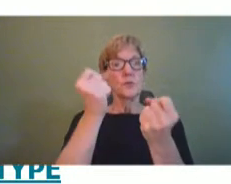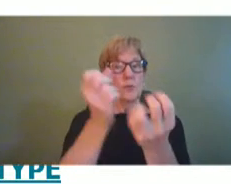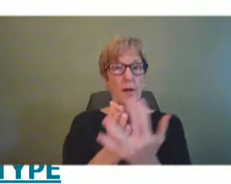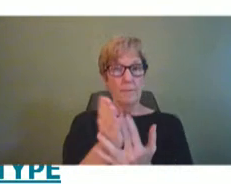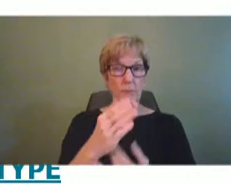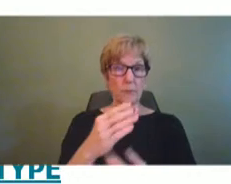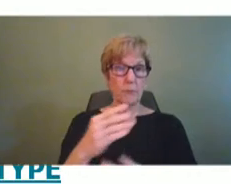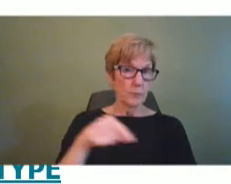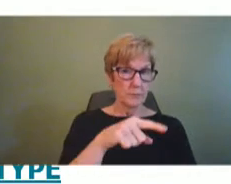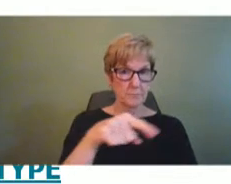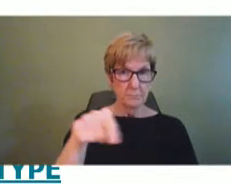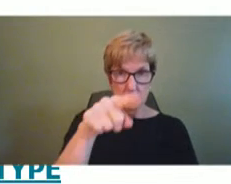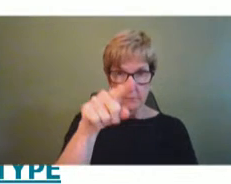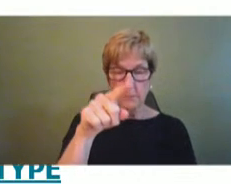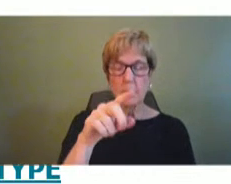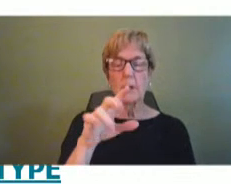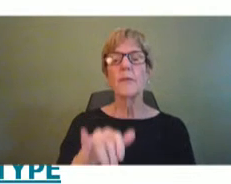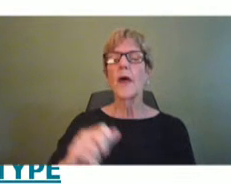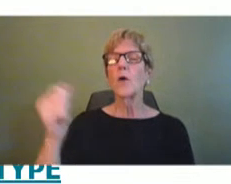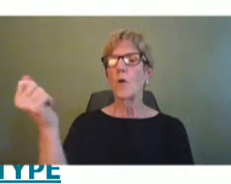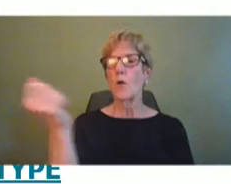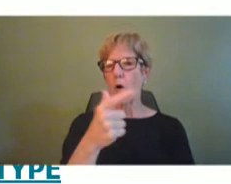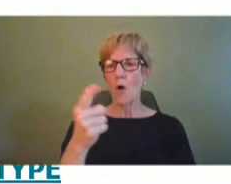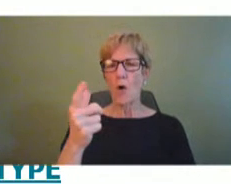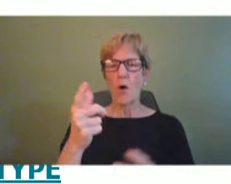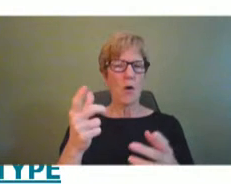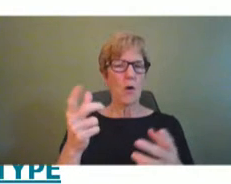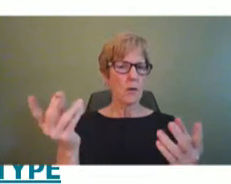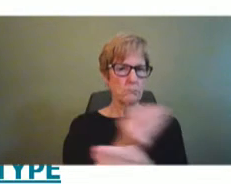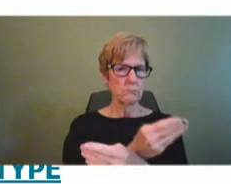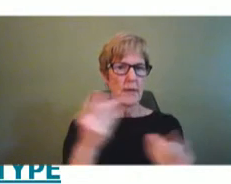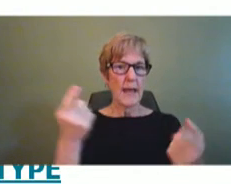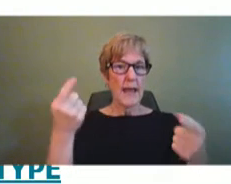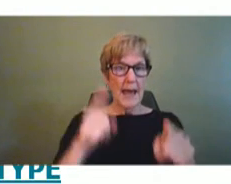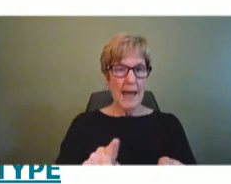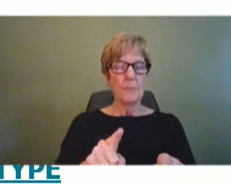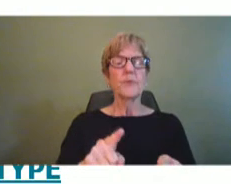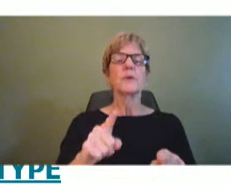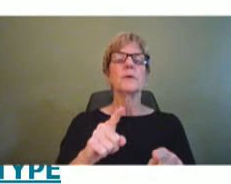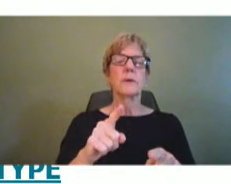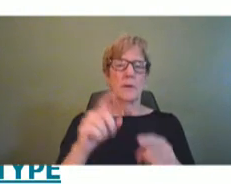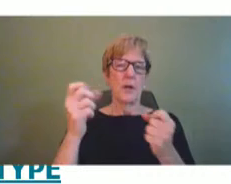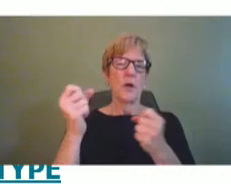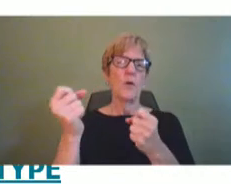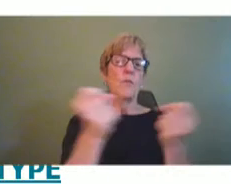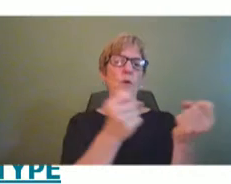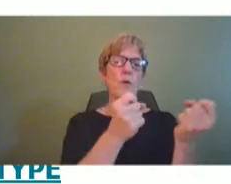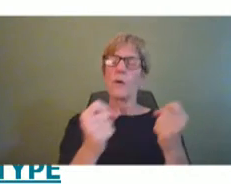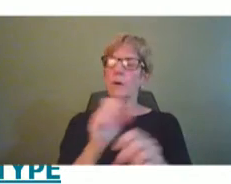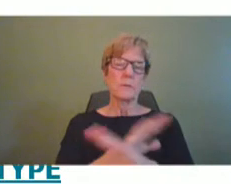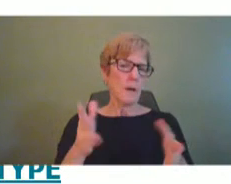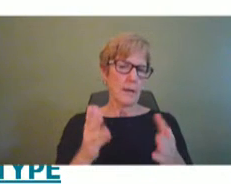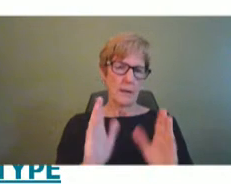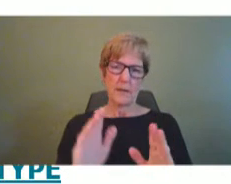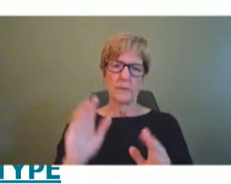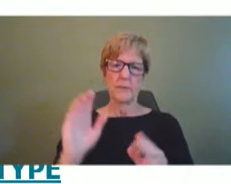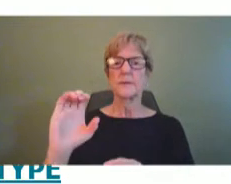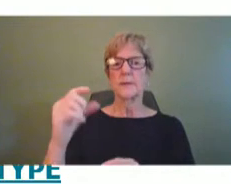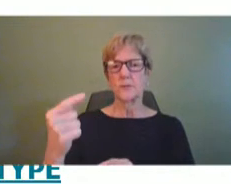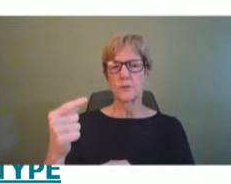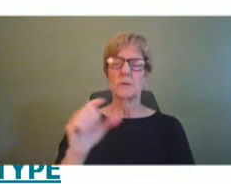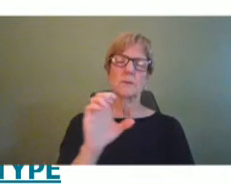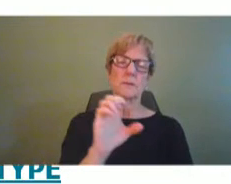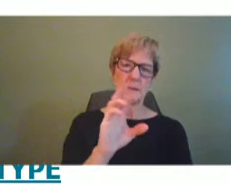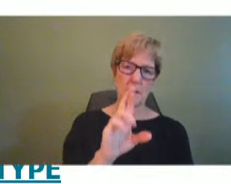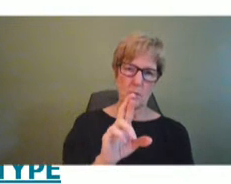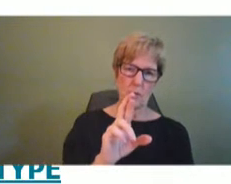is where all transactions only occur by vehicle would not be allowed in a CG or CR if in a